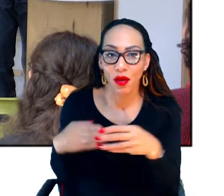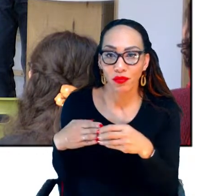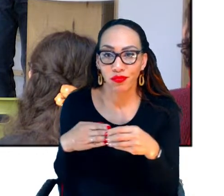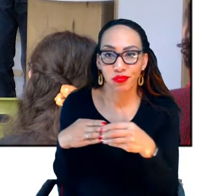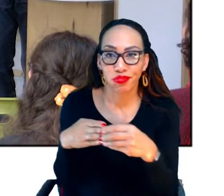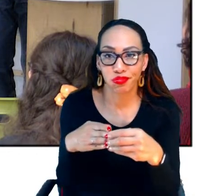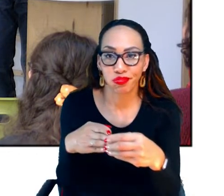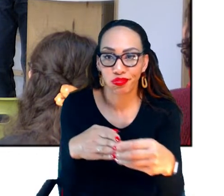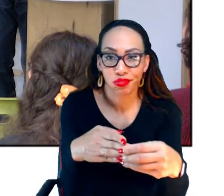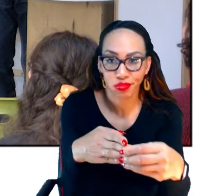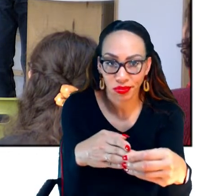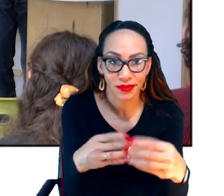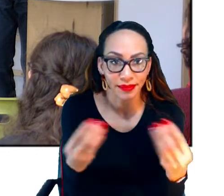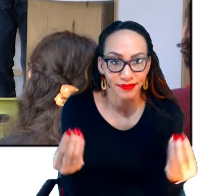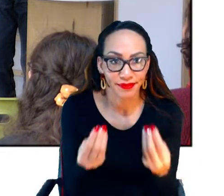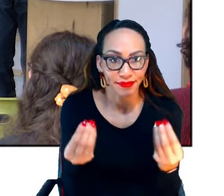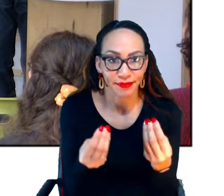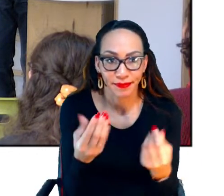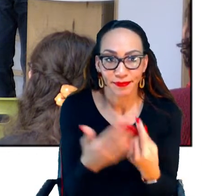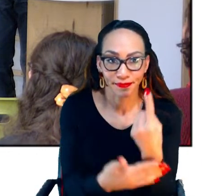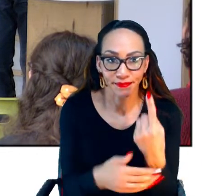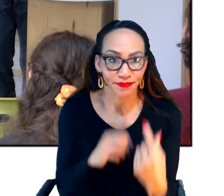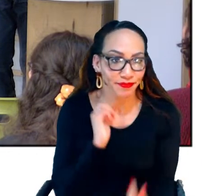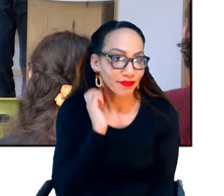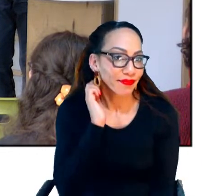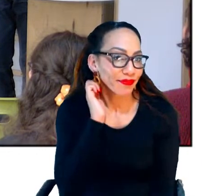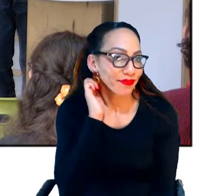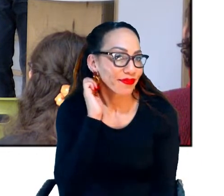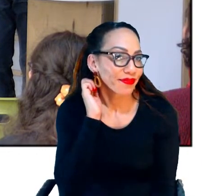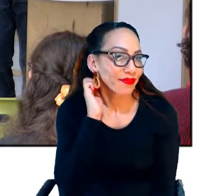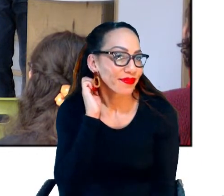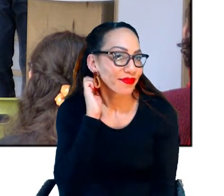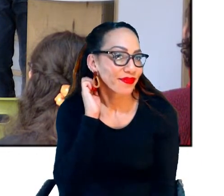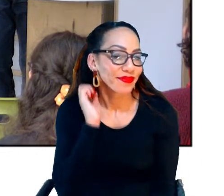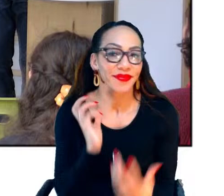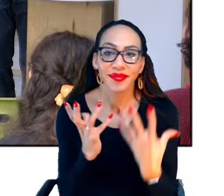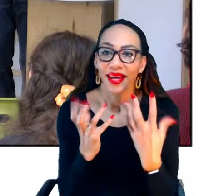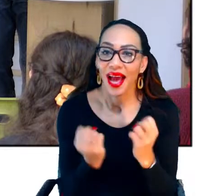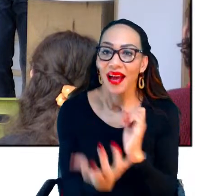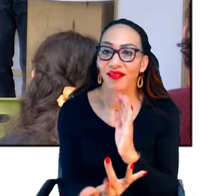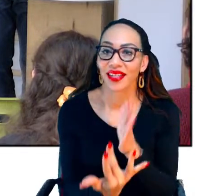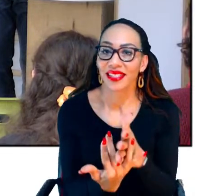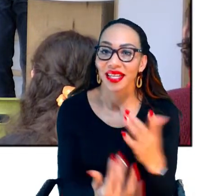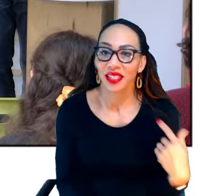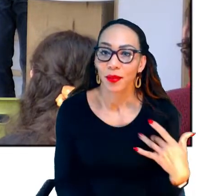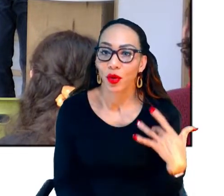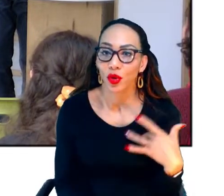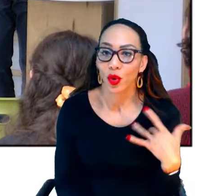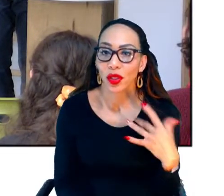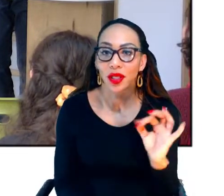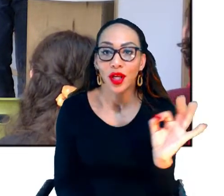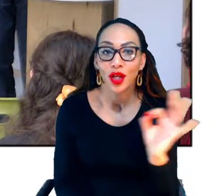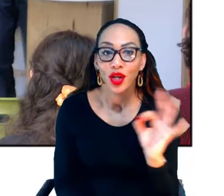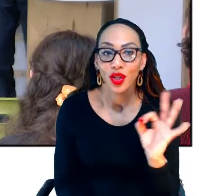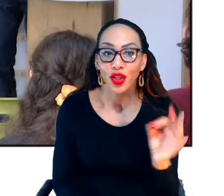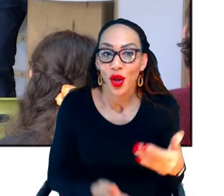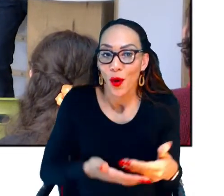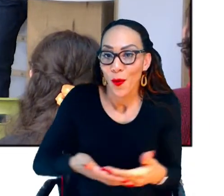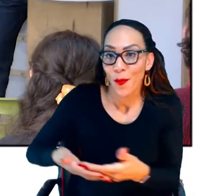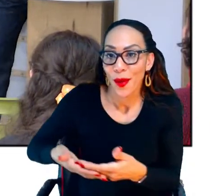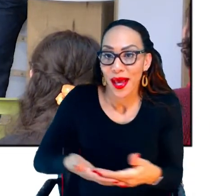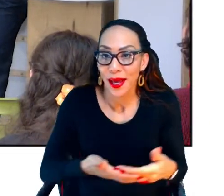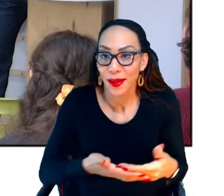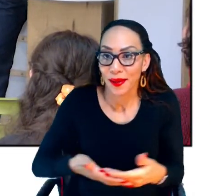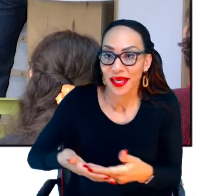horribly wrong. And there are accessible toilets and baby change. Again, no babies. Sometimes there's a baby, but there is